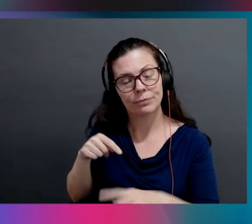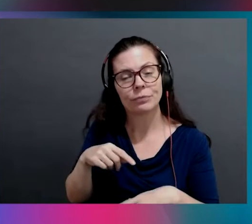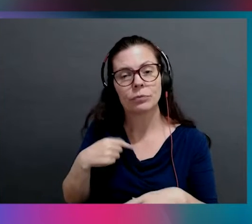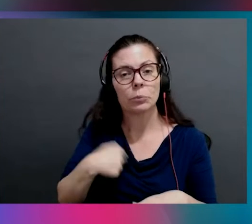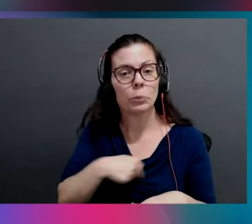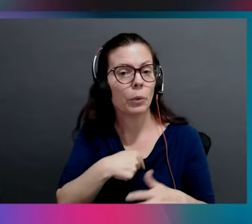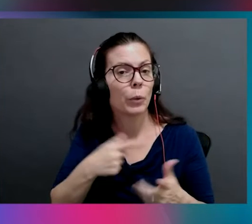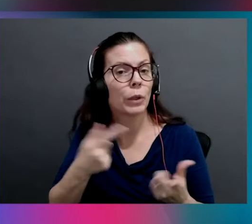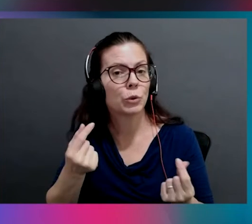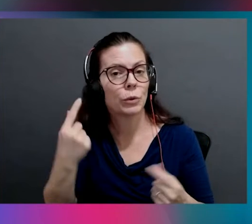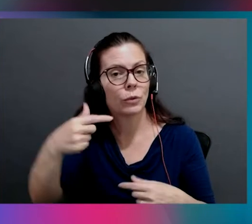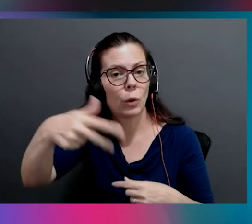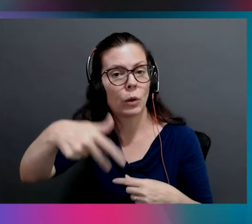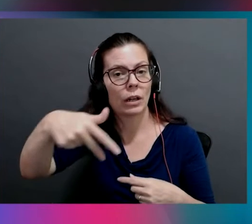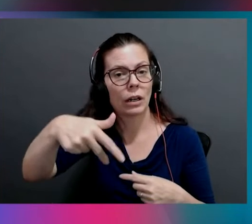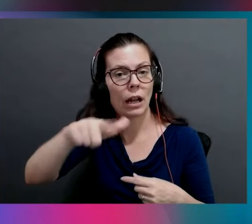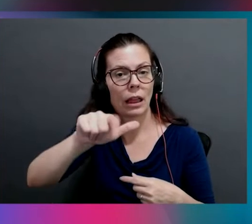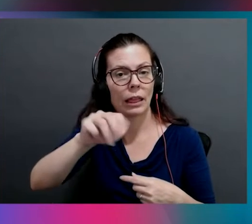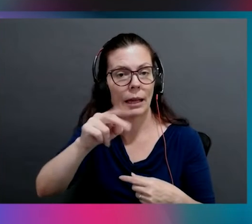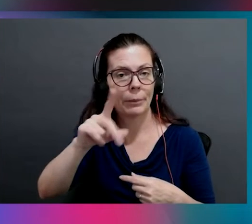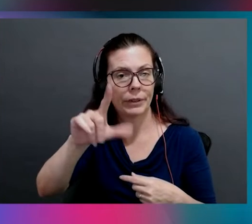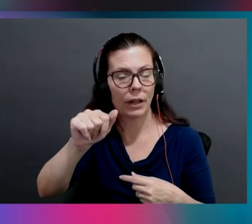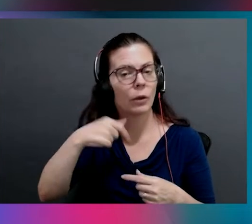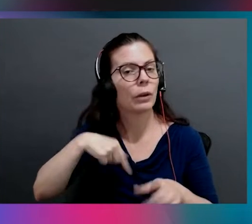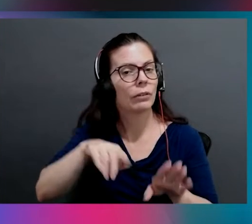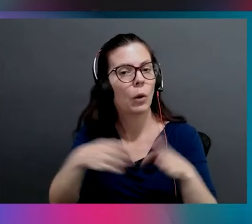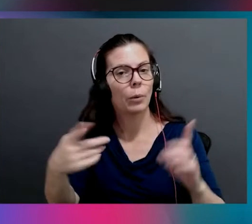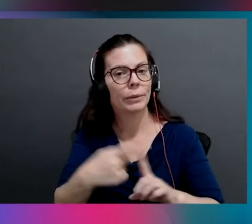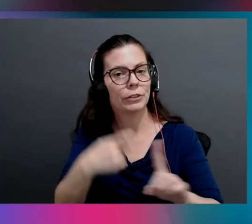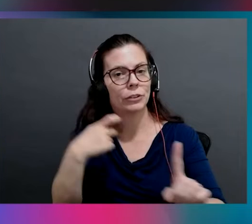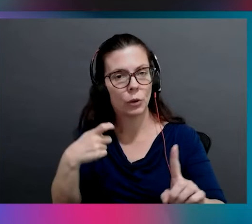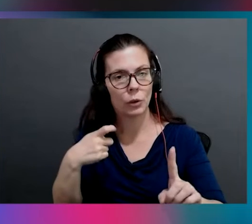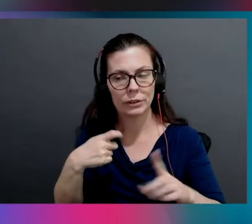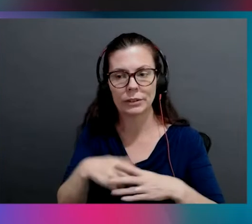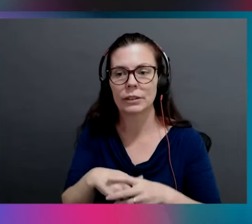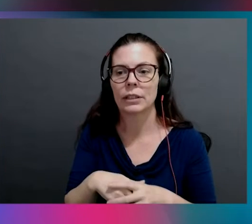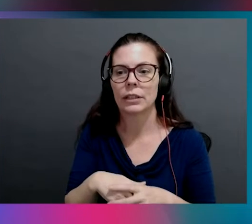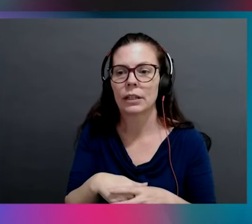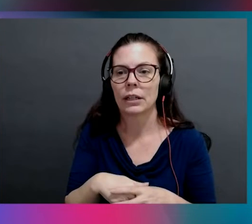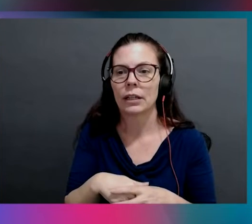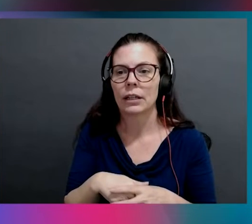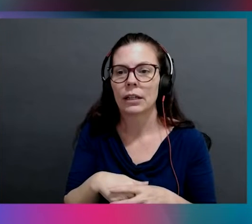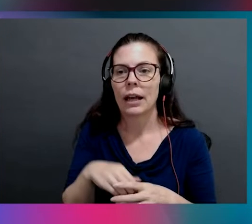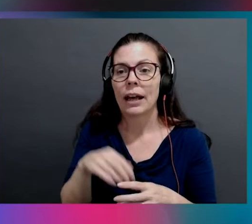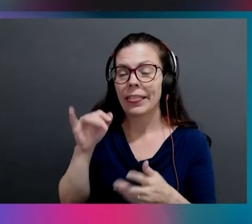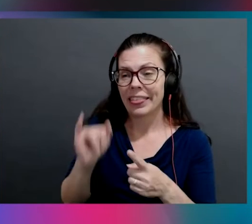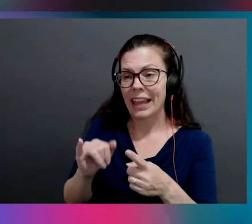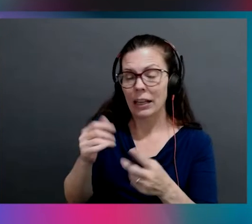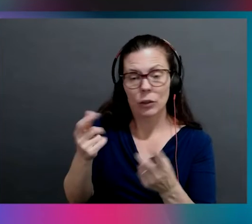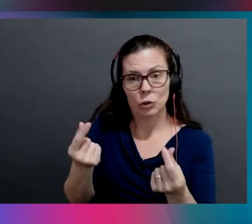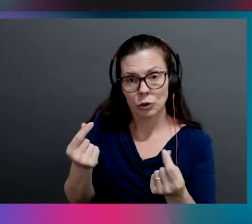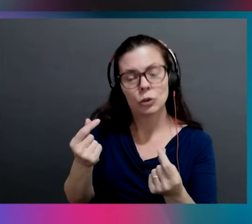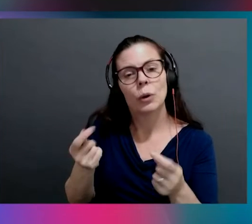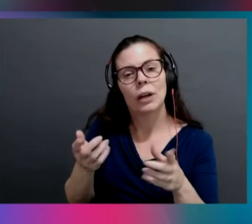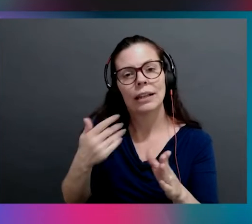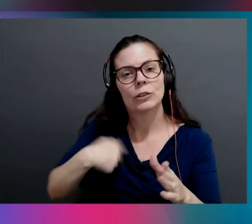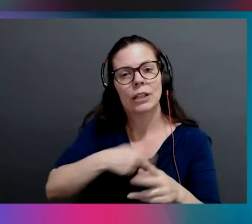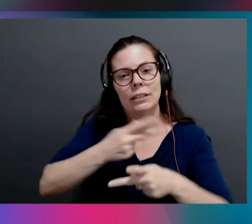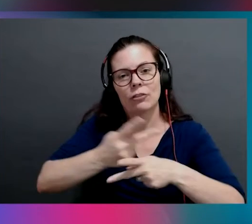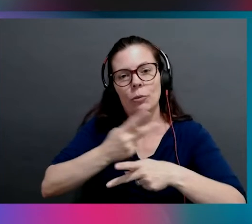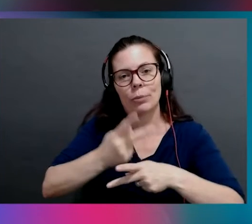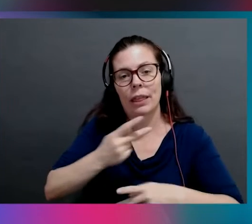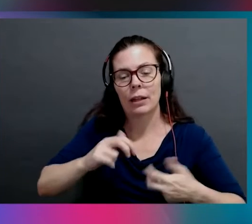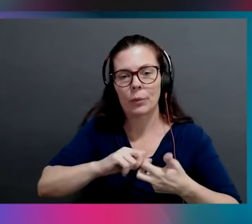Lambda is we have an open source solver called OR Tools. And what that does is lets us formulate the problem as a